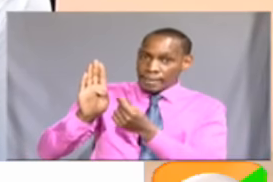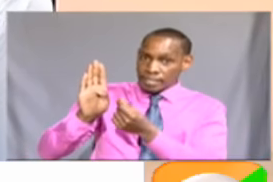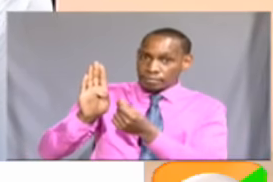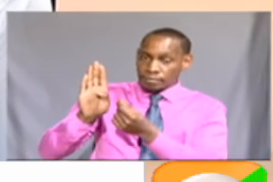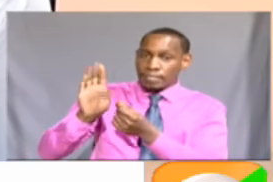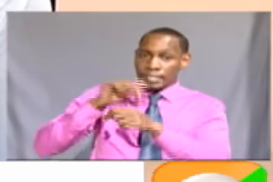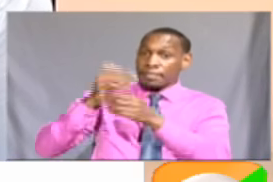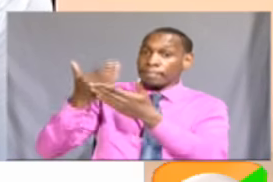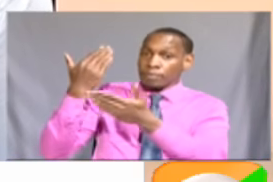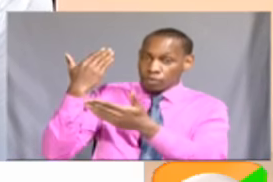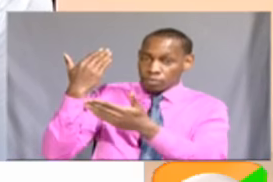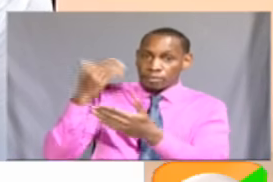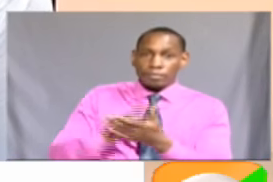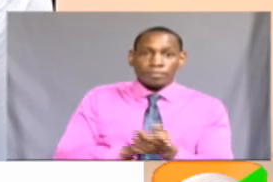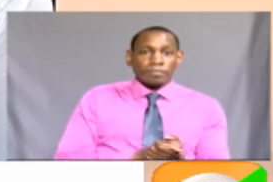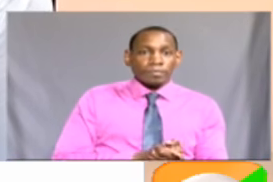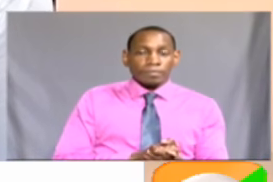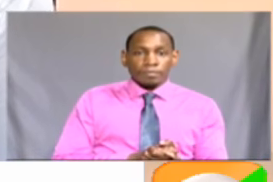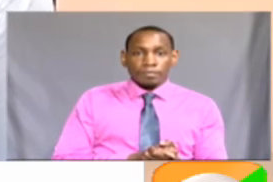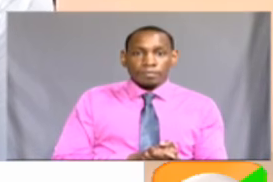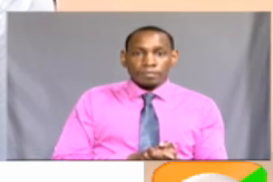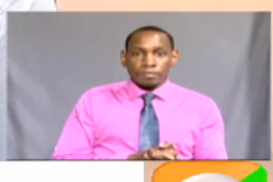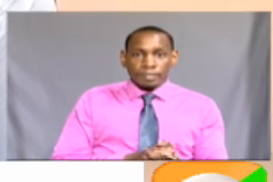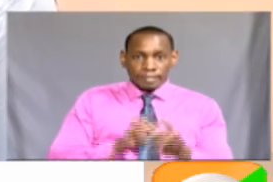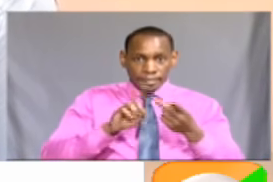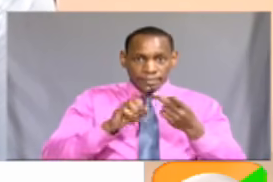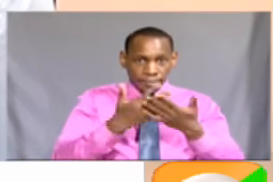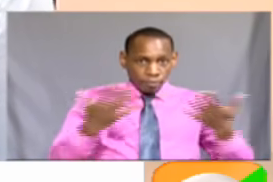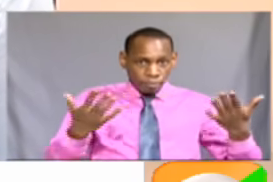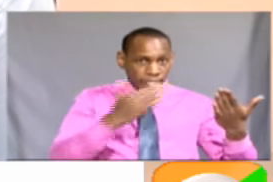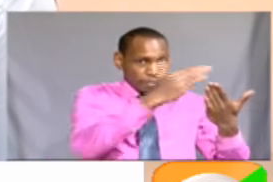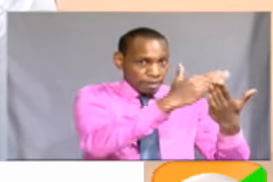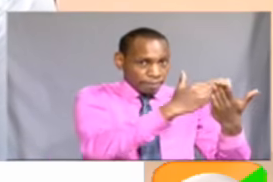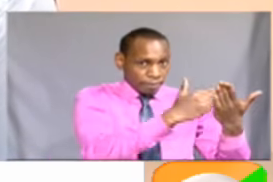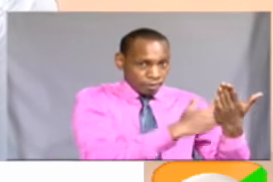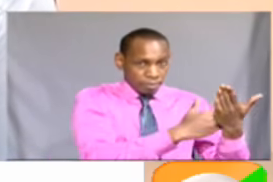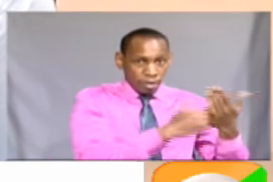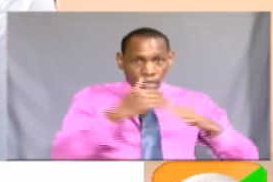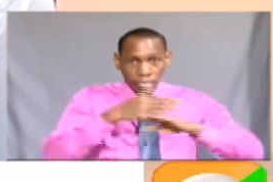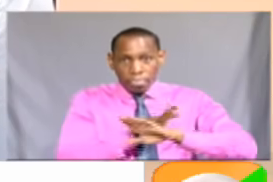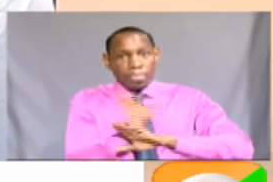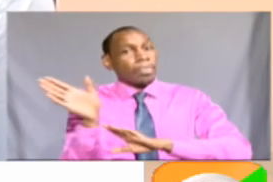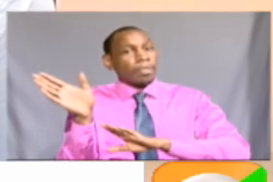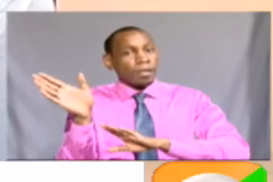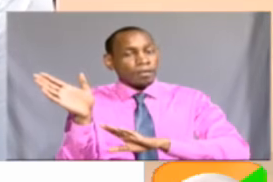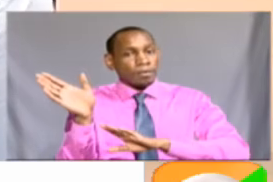at some point. And then there is the equipment scheme scam leasing, as well.